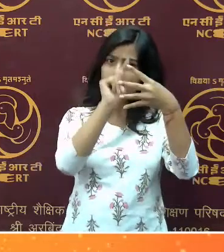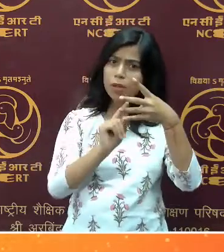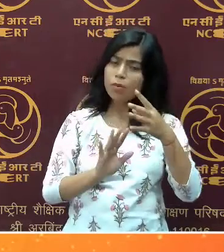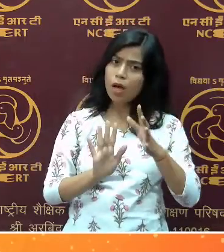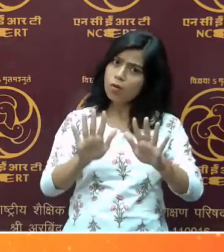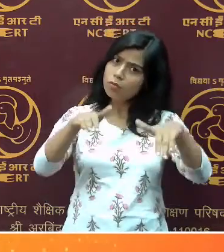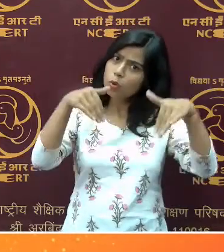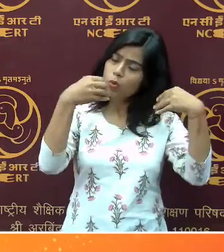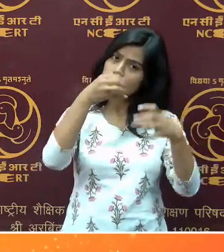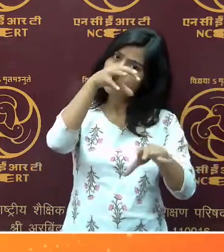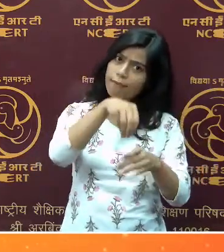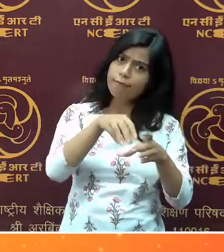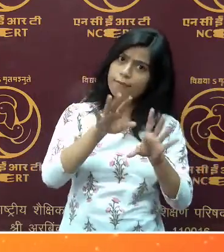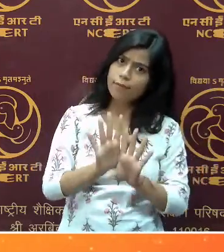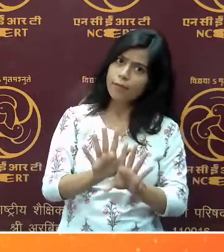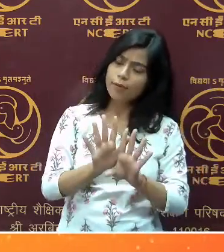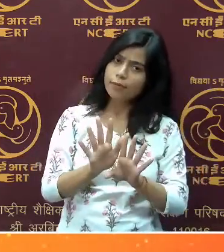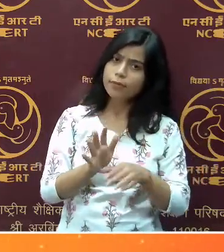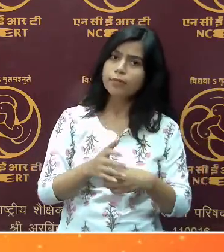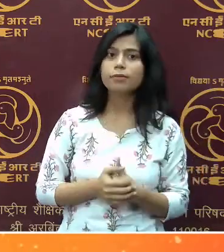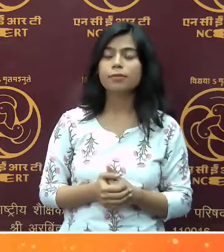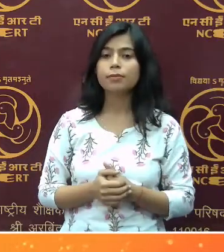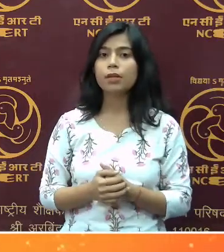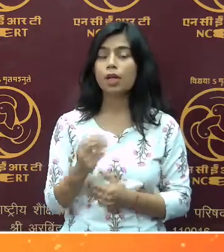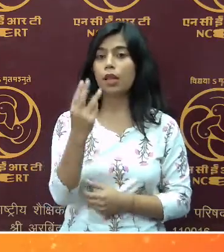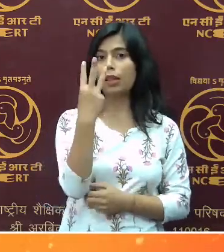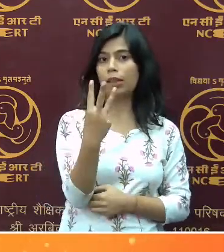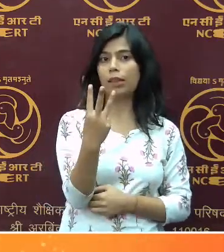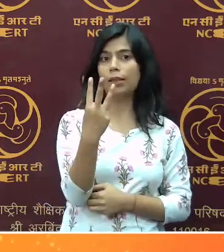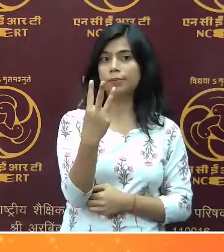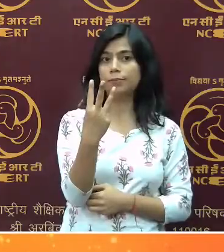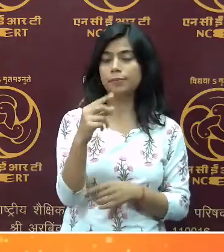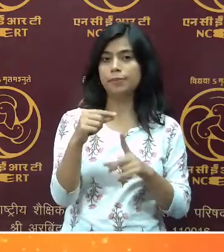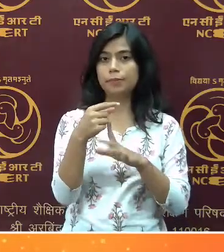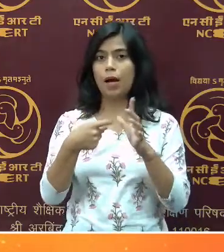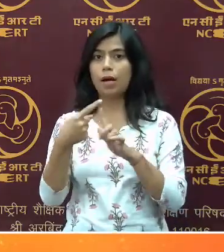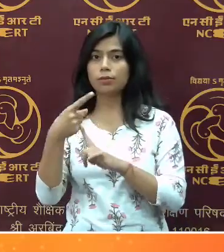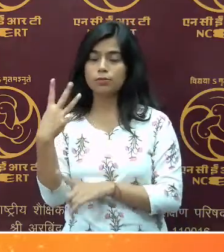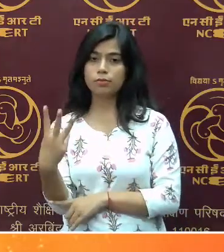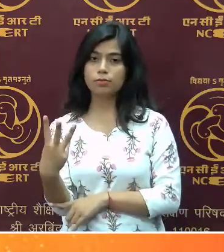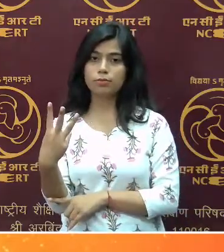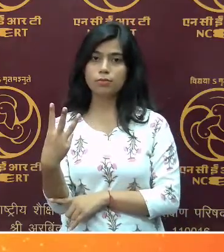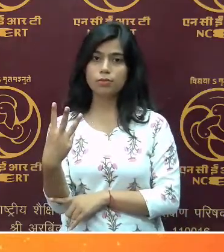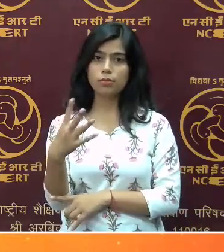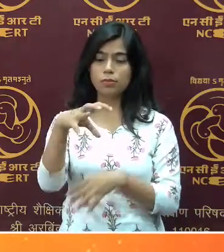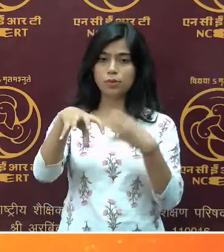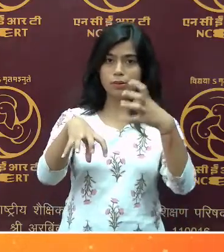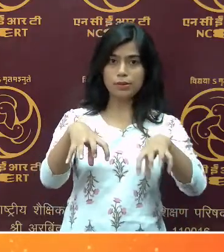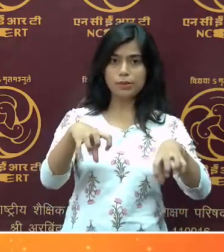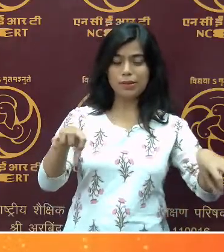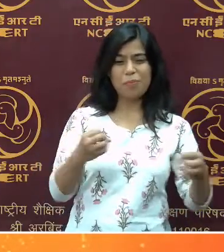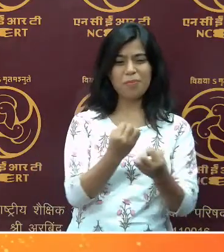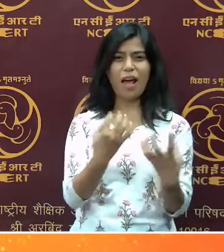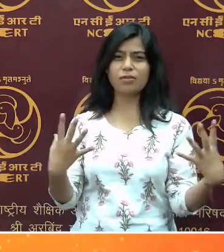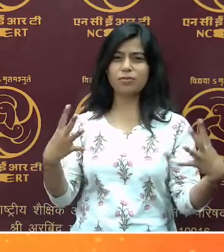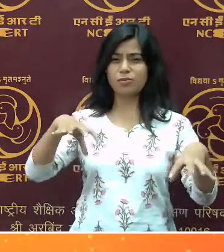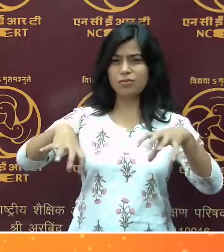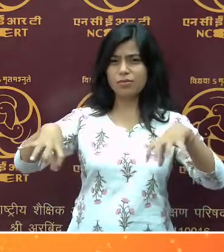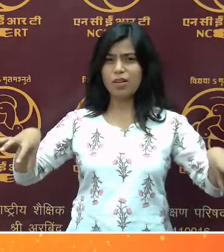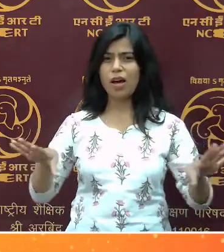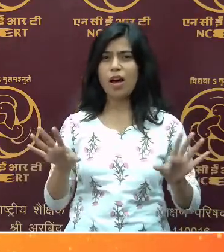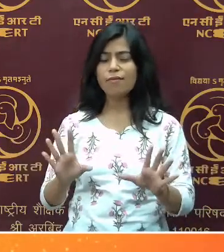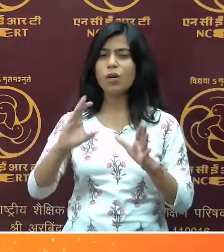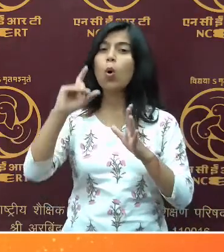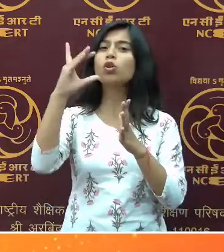question. All the rights are listed in part 3 of the Constitution of India. Our Constitution is divided into several parts and